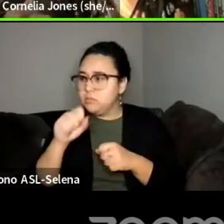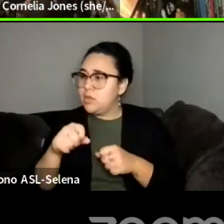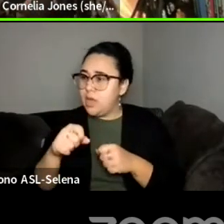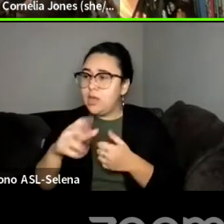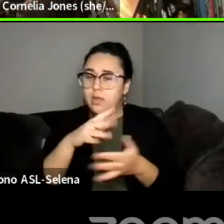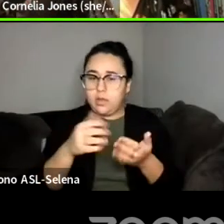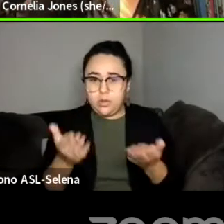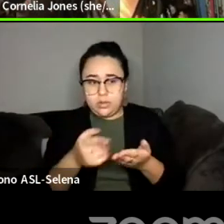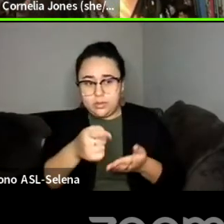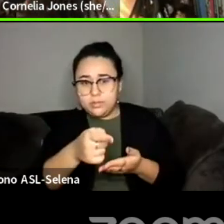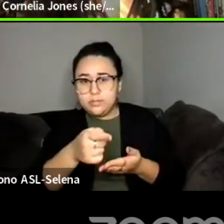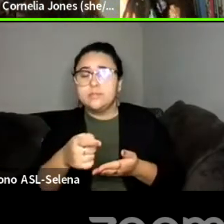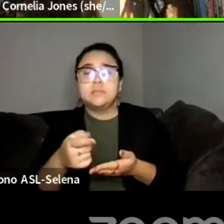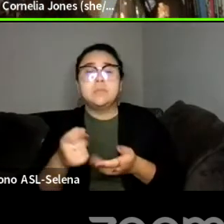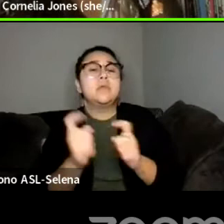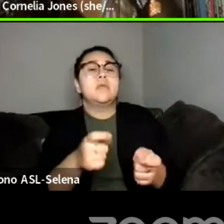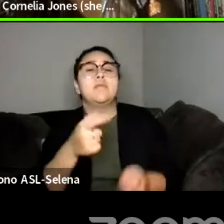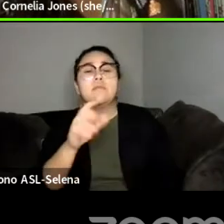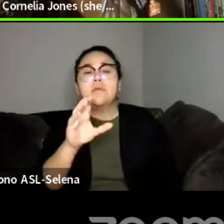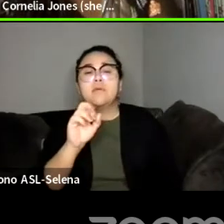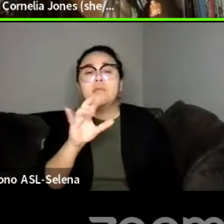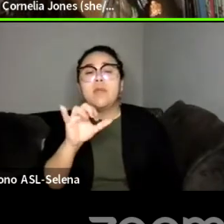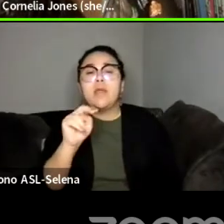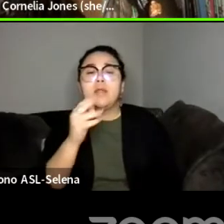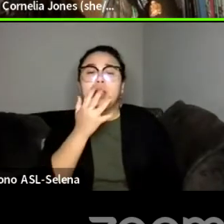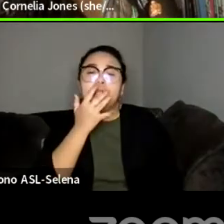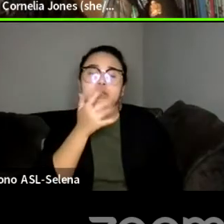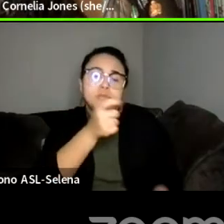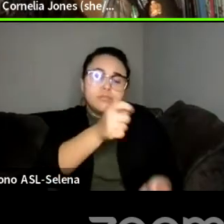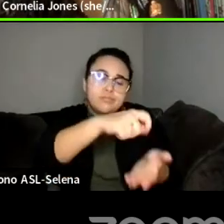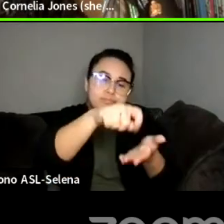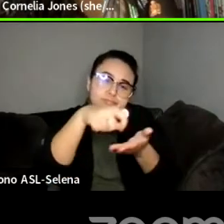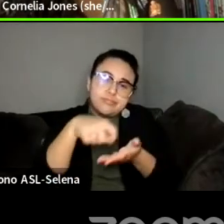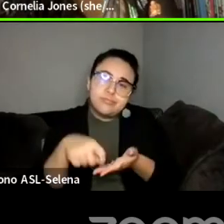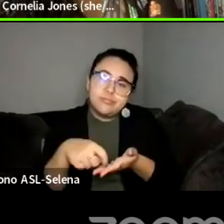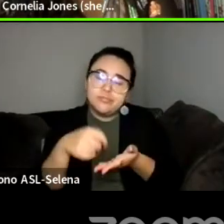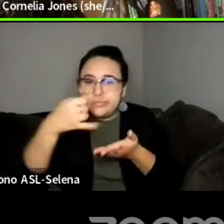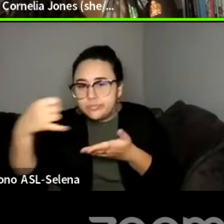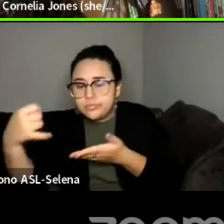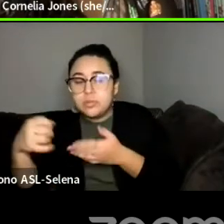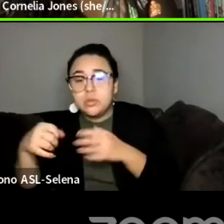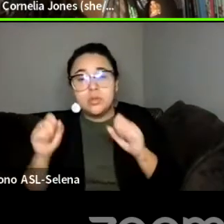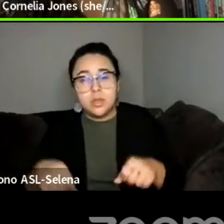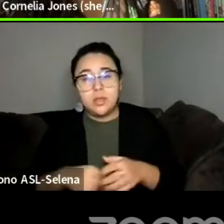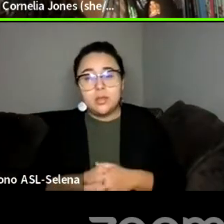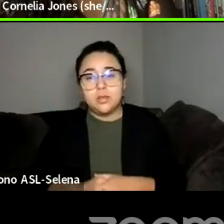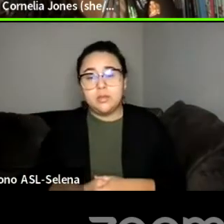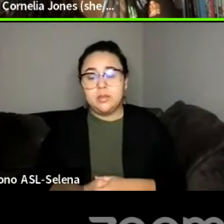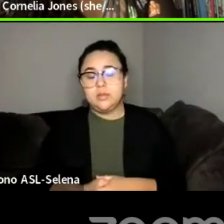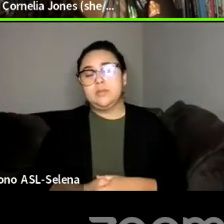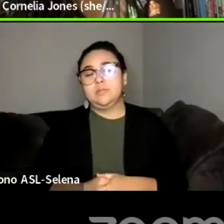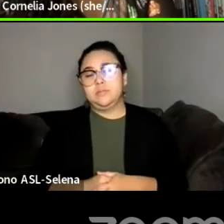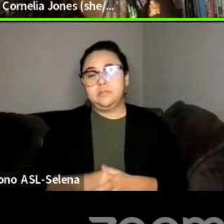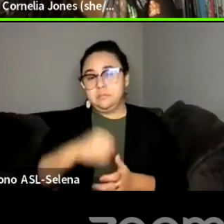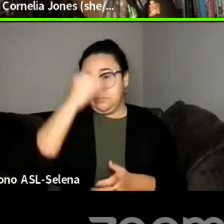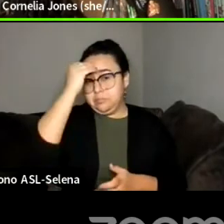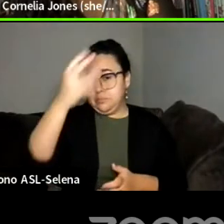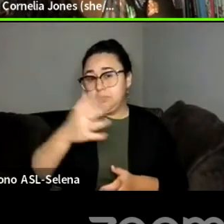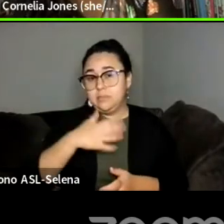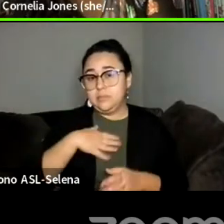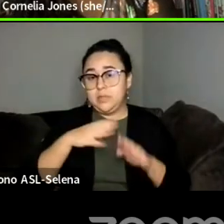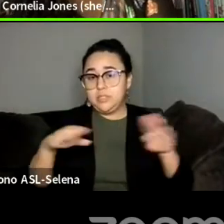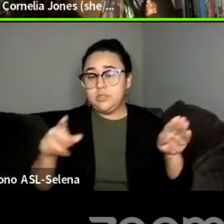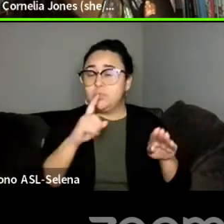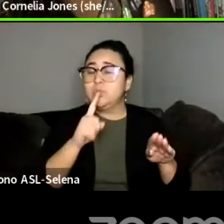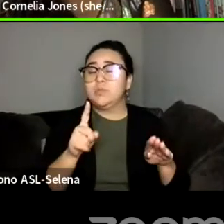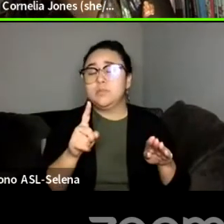some crayons, right? So I, you know, I'll say that my children were just like a really huge